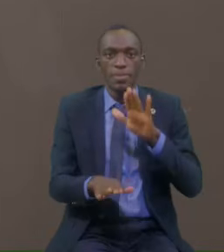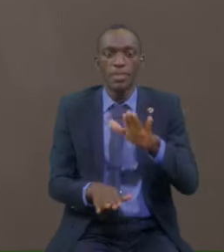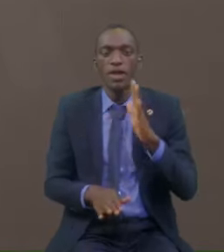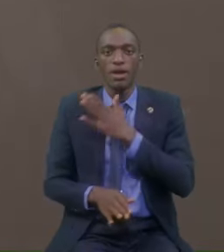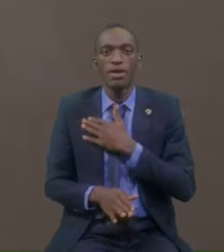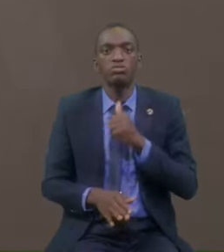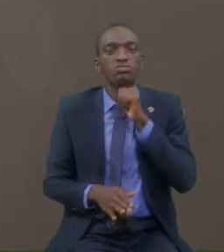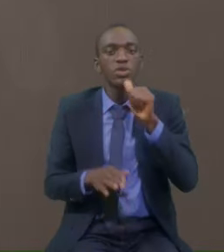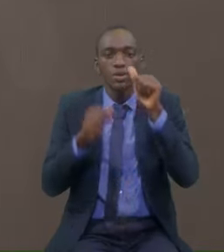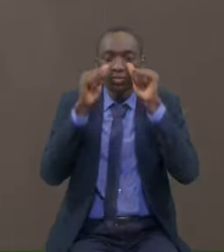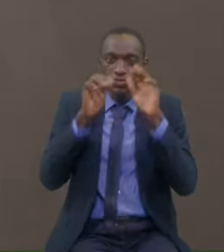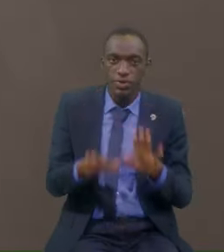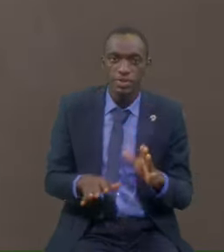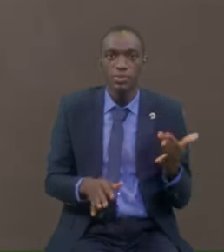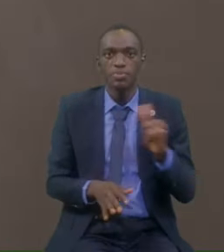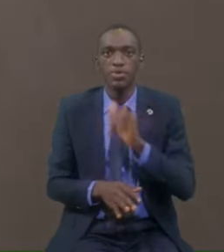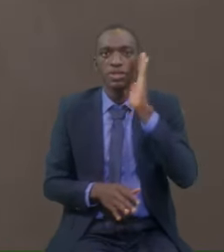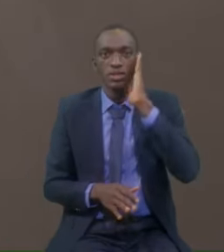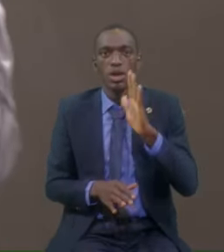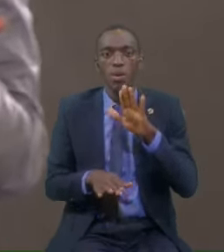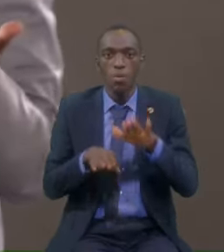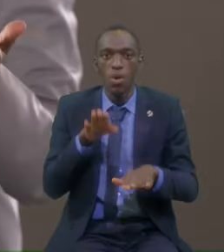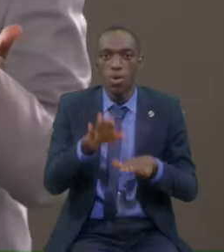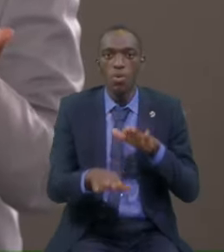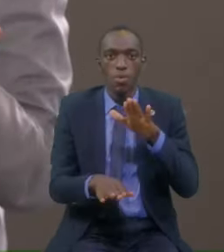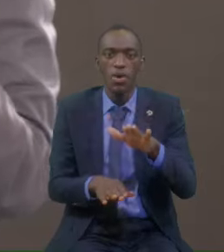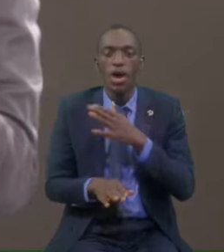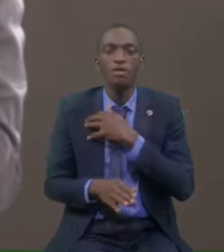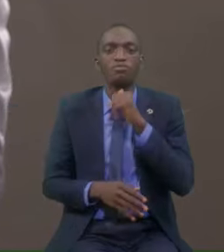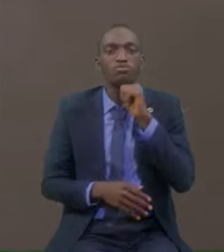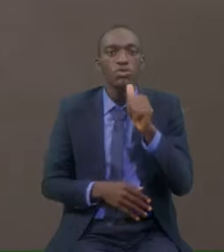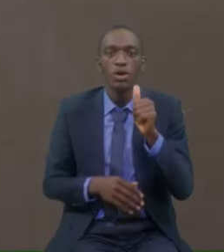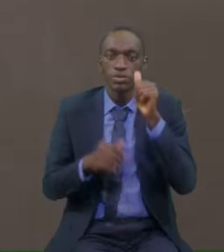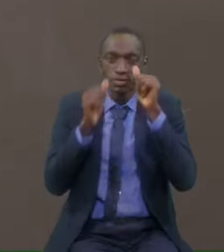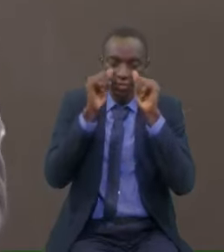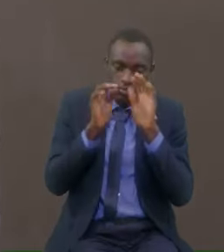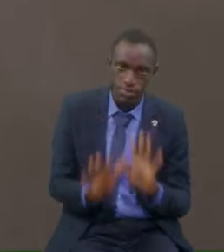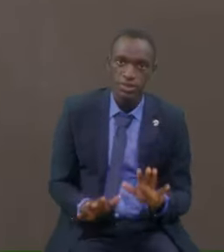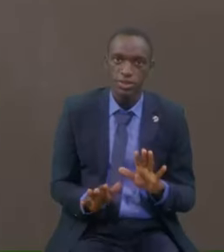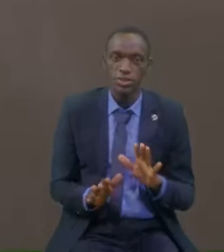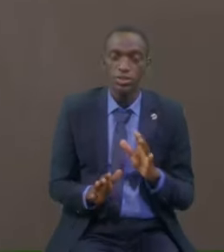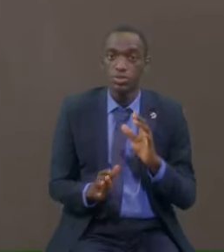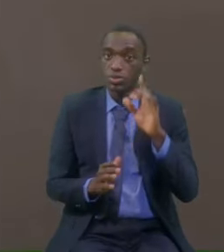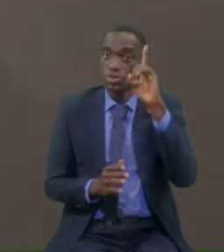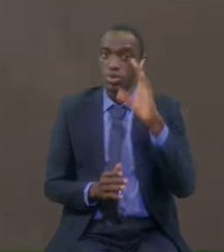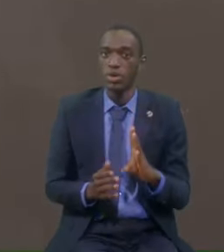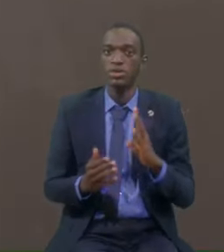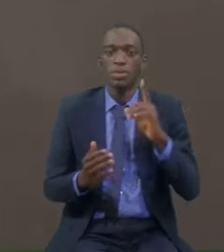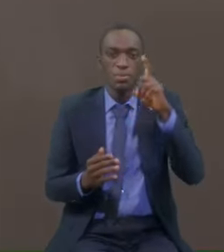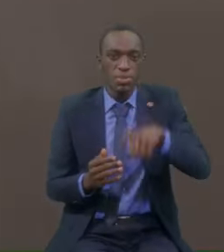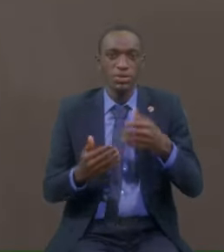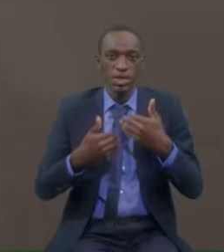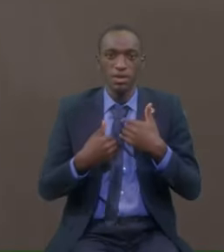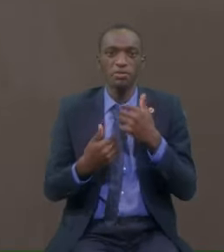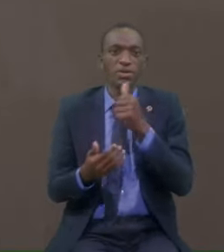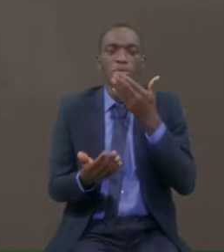They shall walk and not faint. God must have a good reason to keep that word